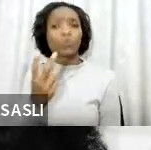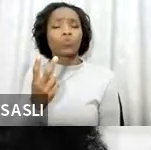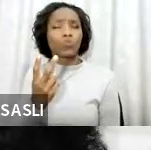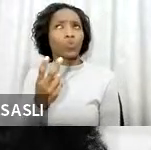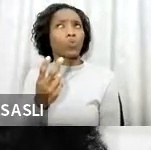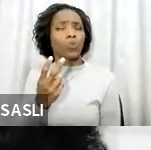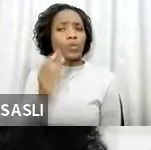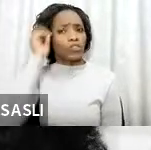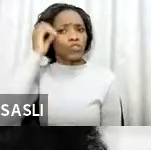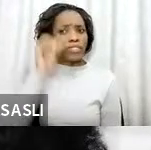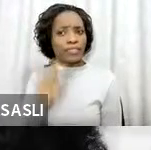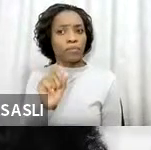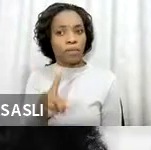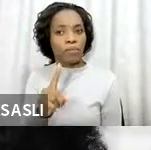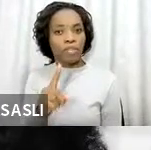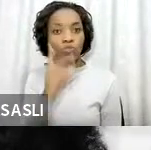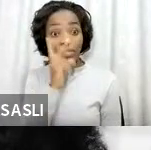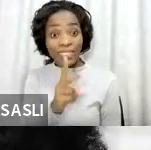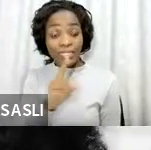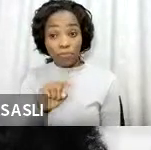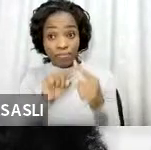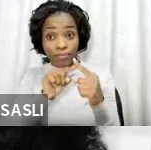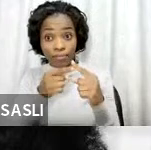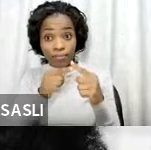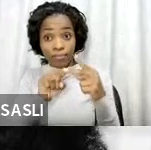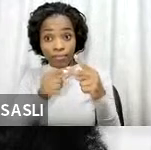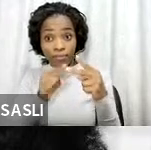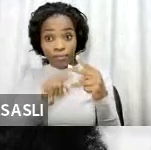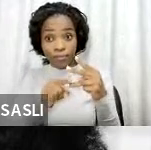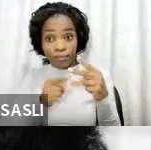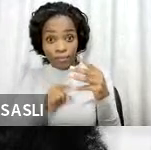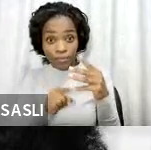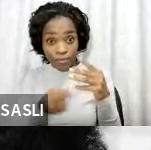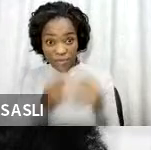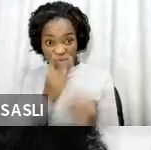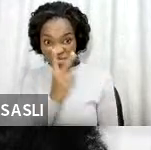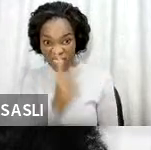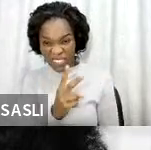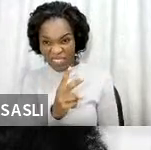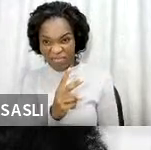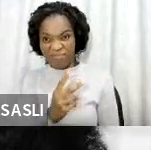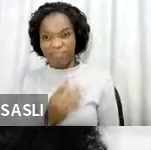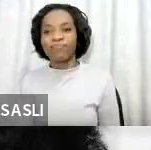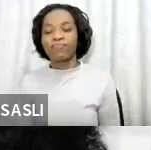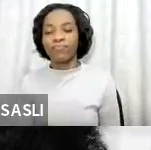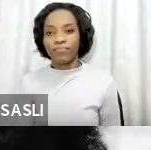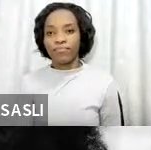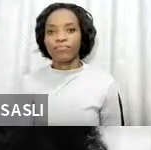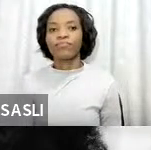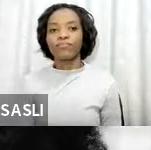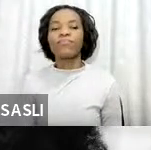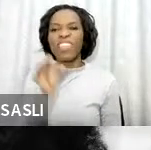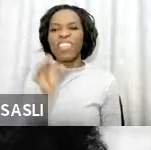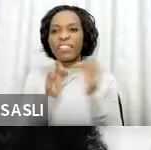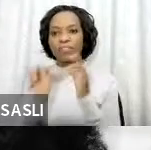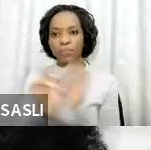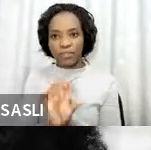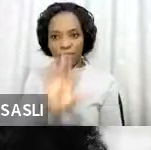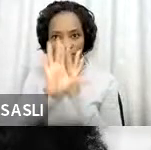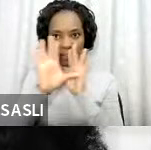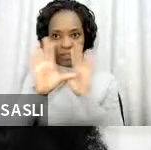Now, these bullets that you see below, in front of, on the screen here, articulates there's